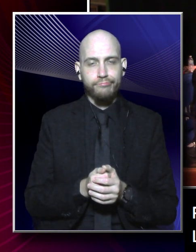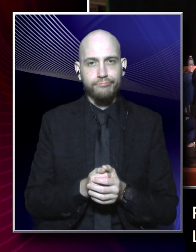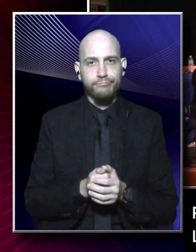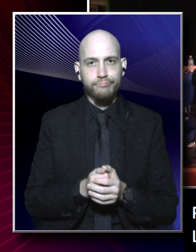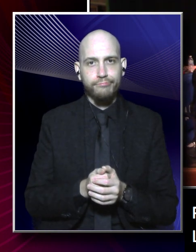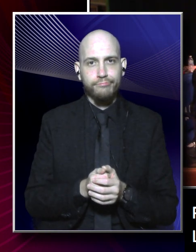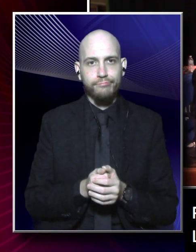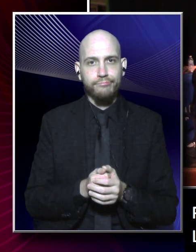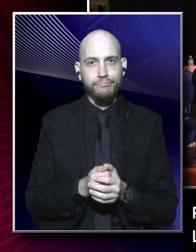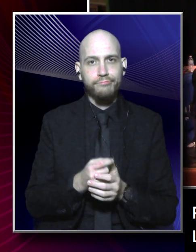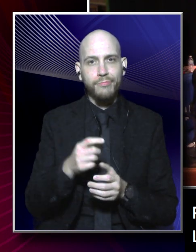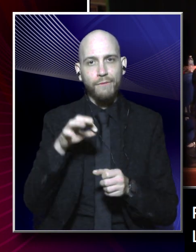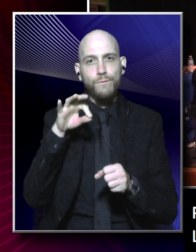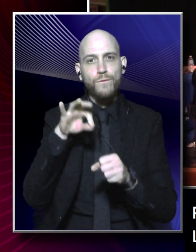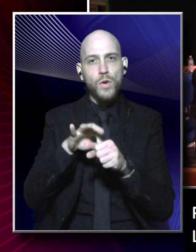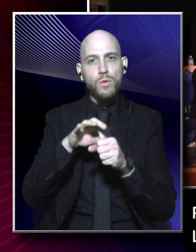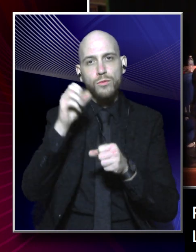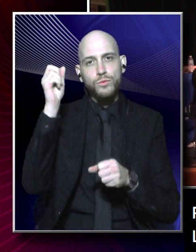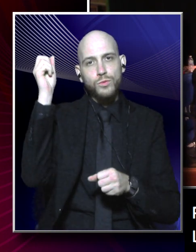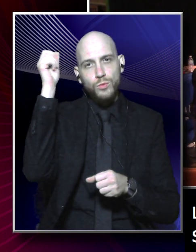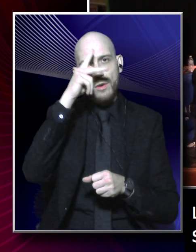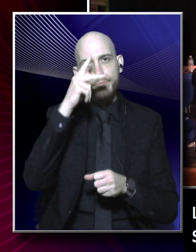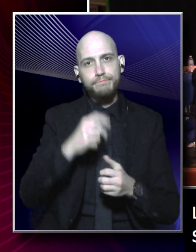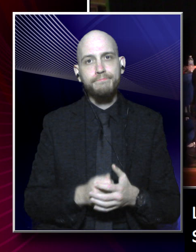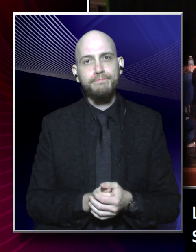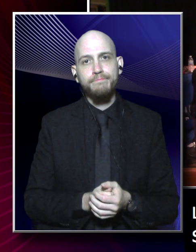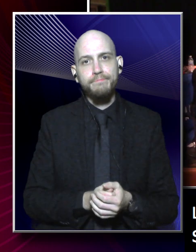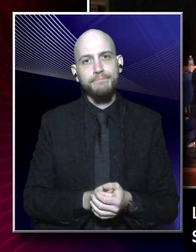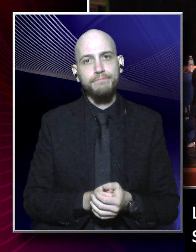I think I'll go with Suke.